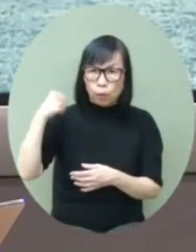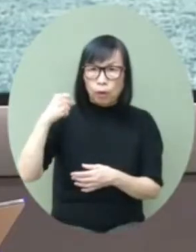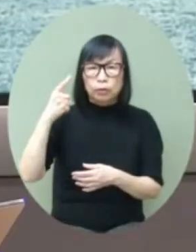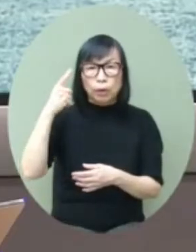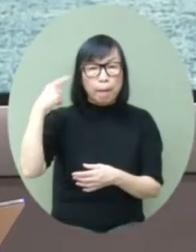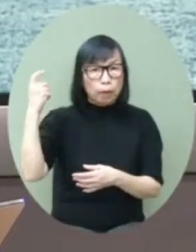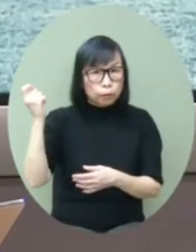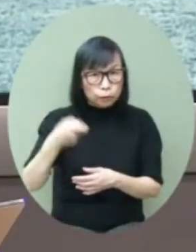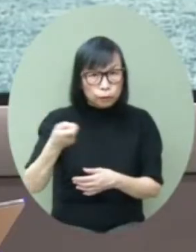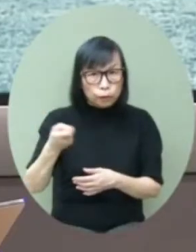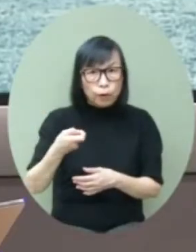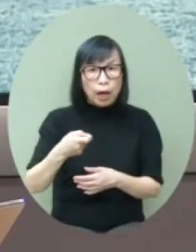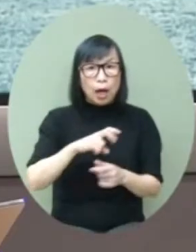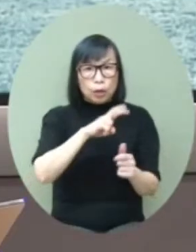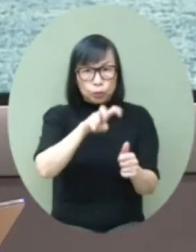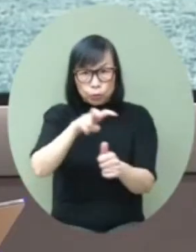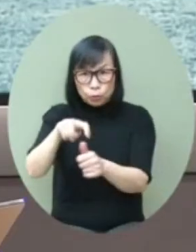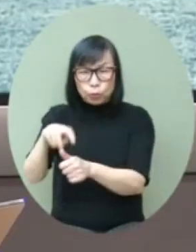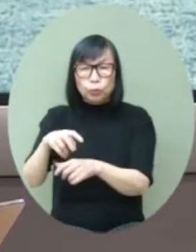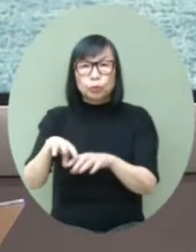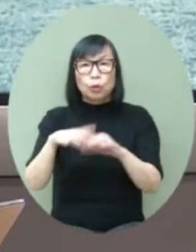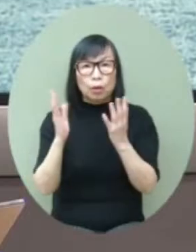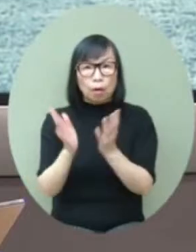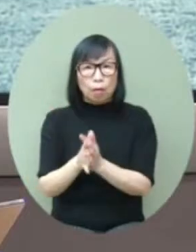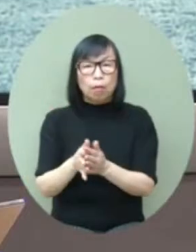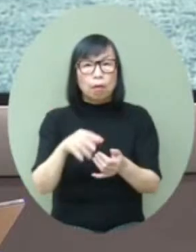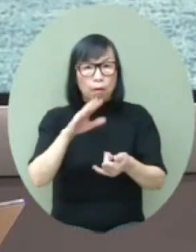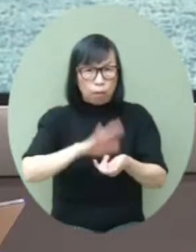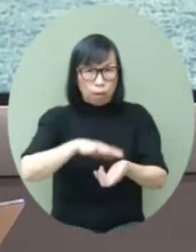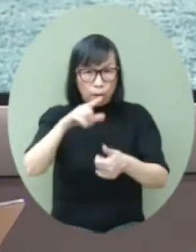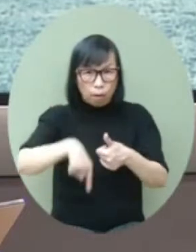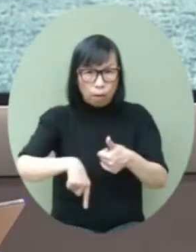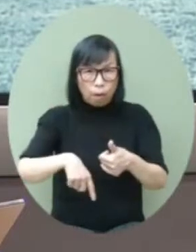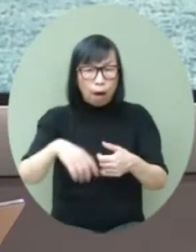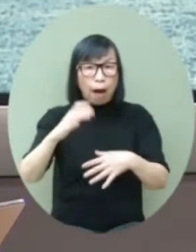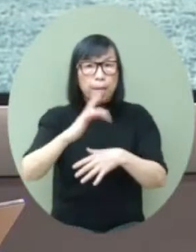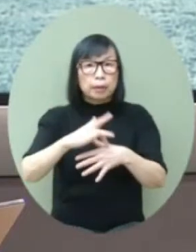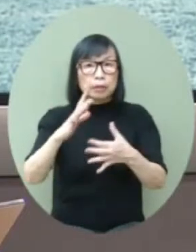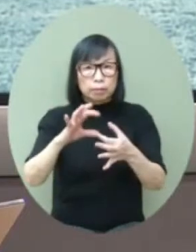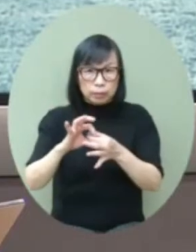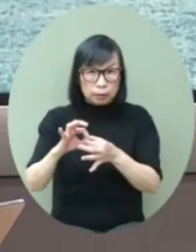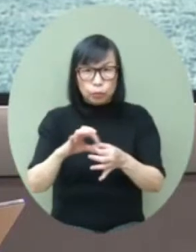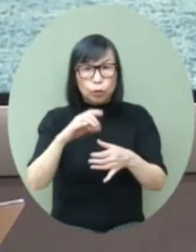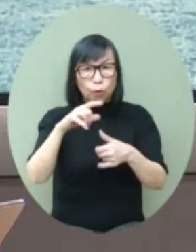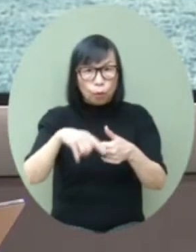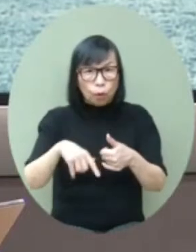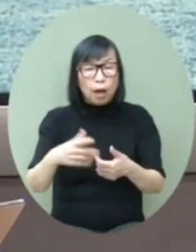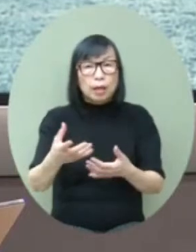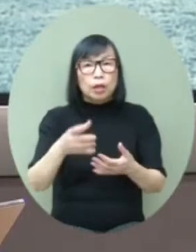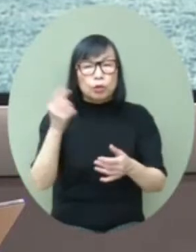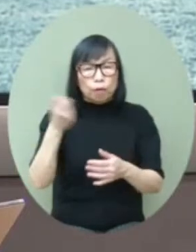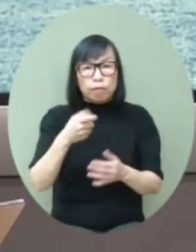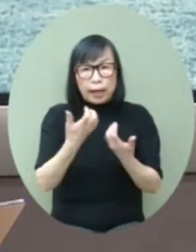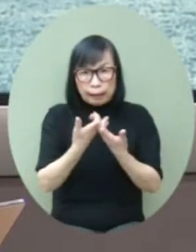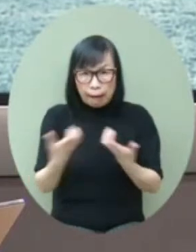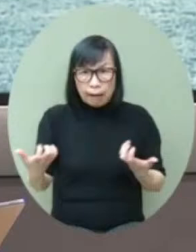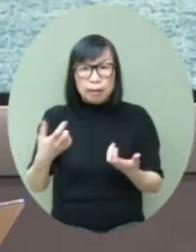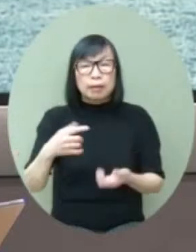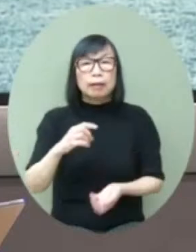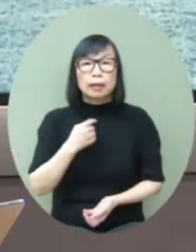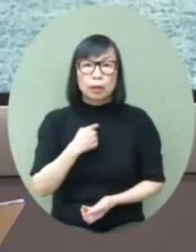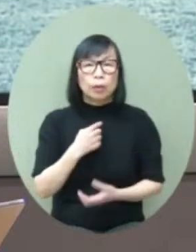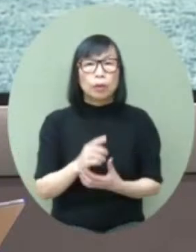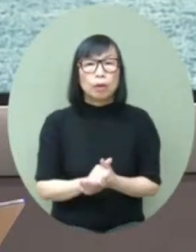infection control team has been trying very hard to track and trace the cases and the